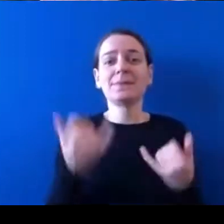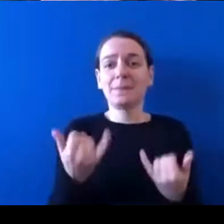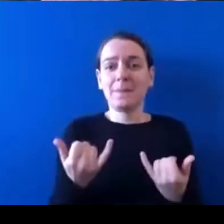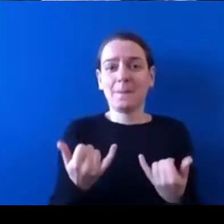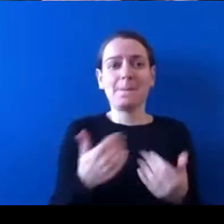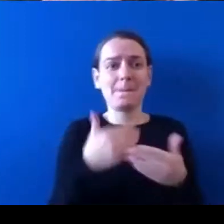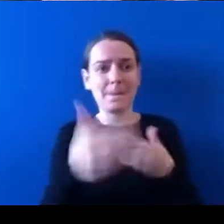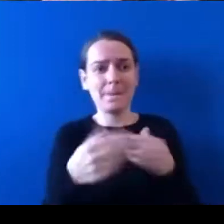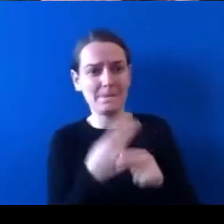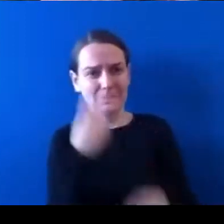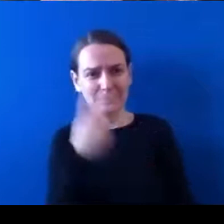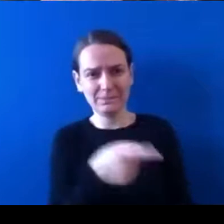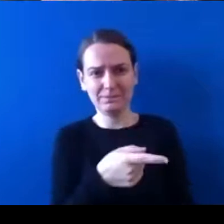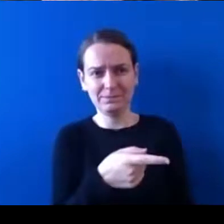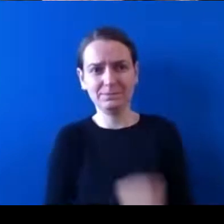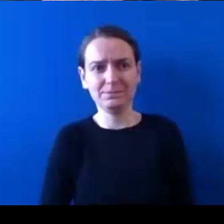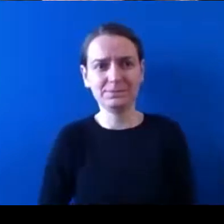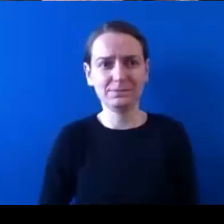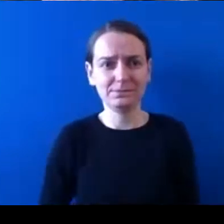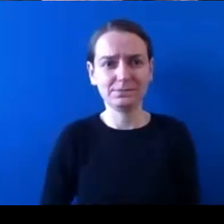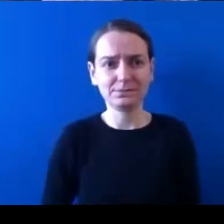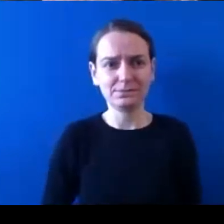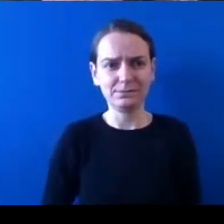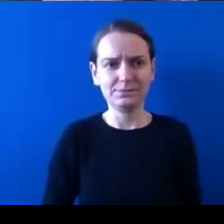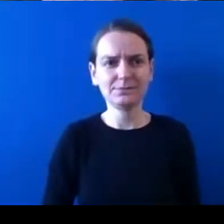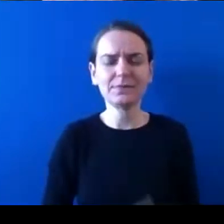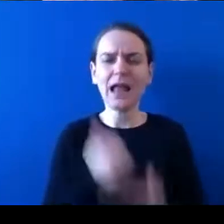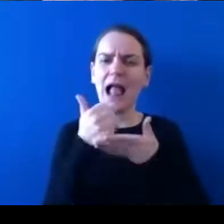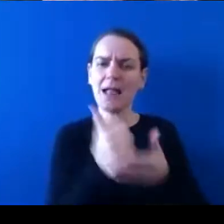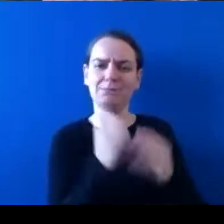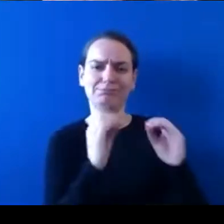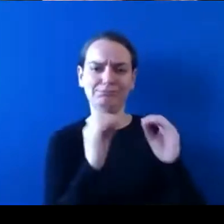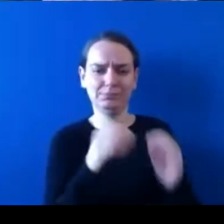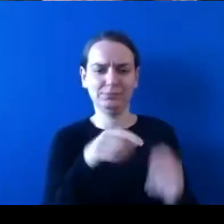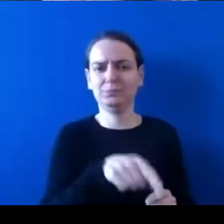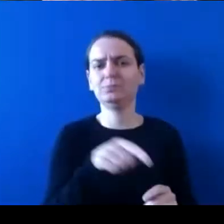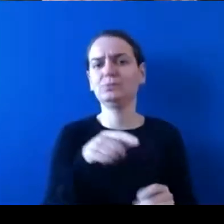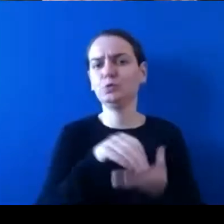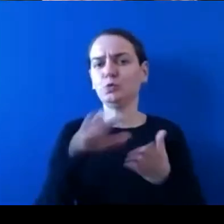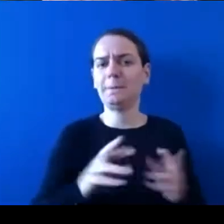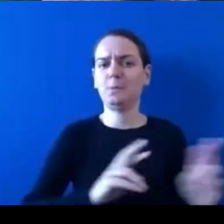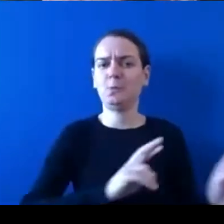This includes GPS and advanced technology for travel and route planning.